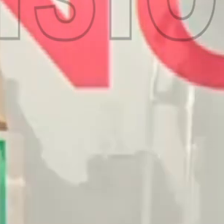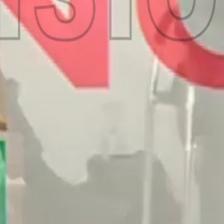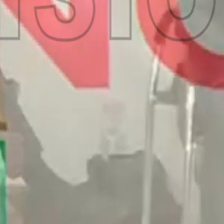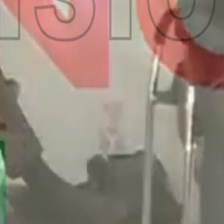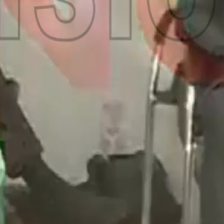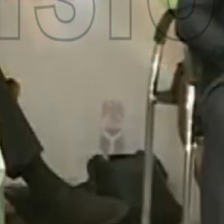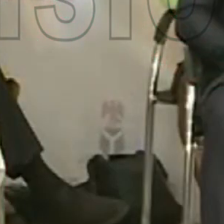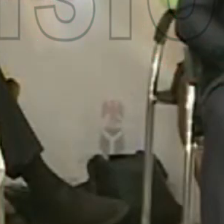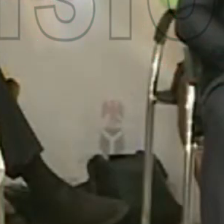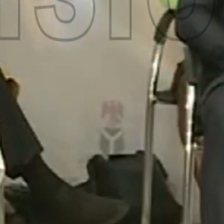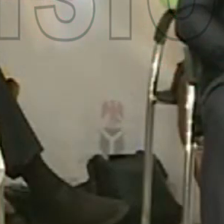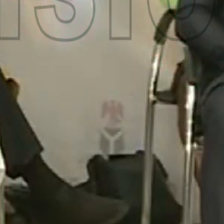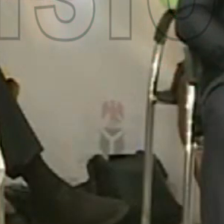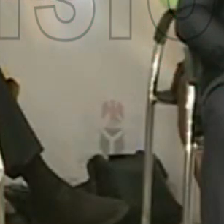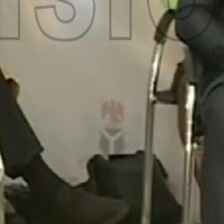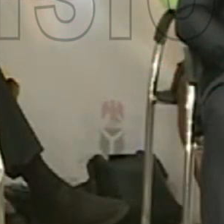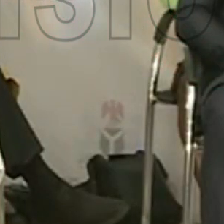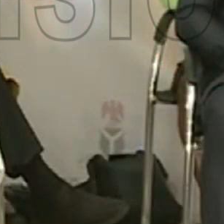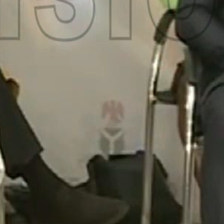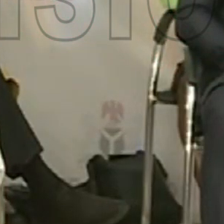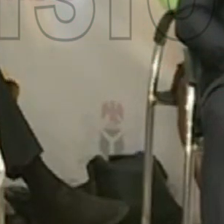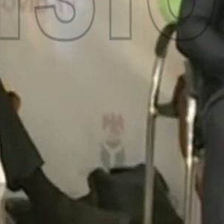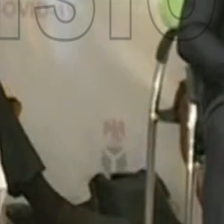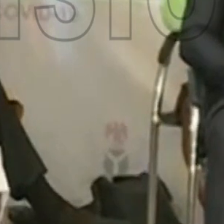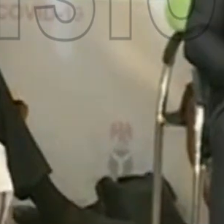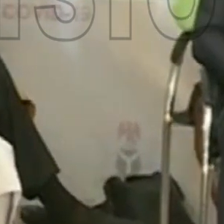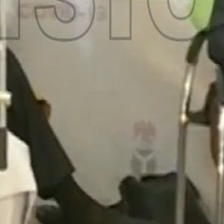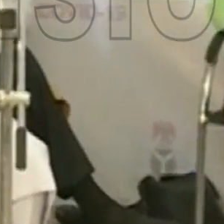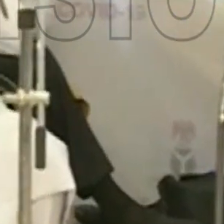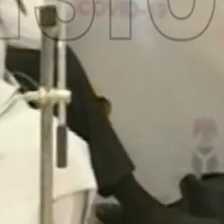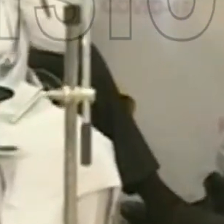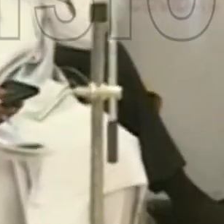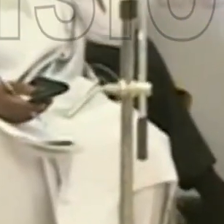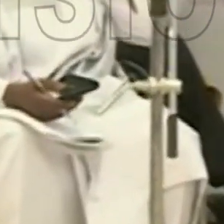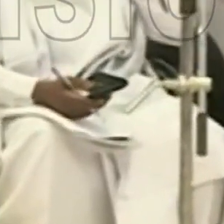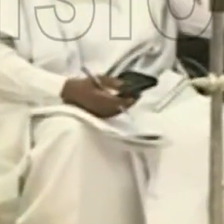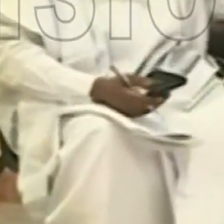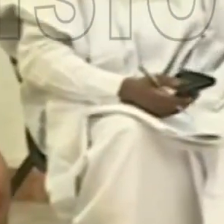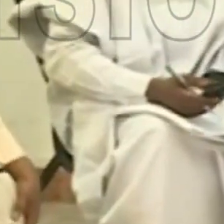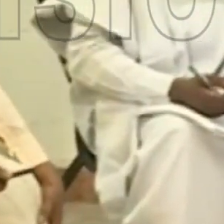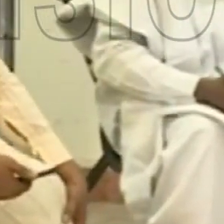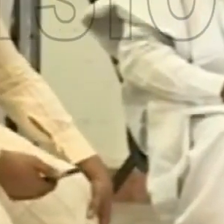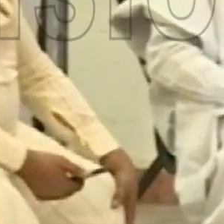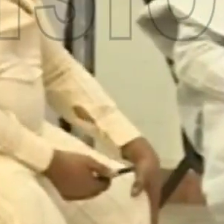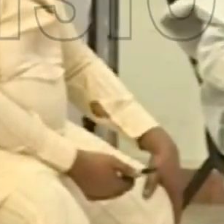safety, and security of students across the country, students, on the other hand, also have